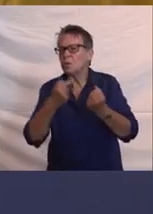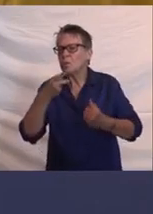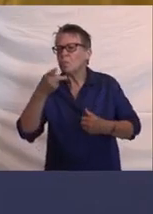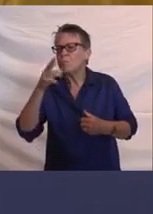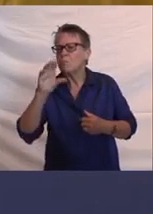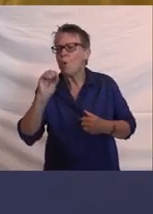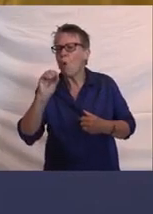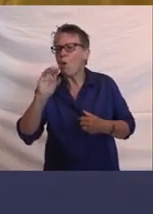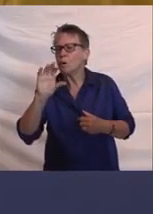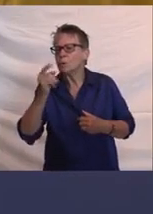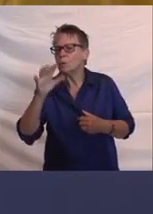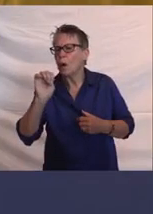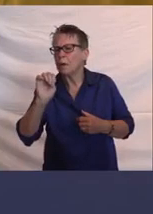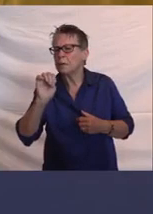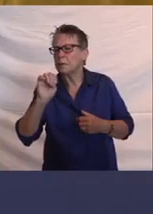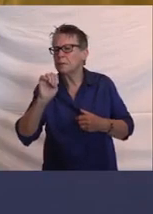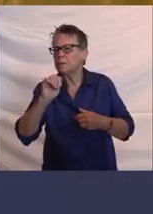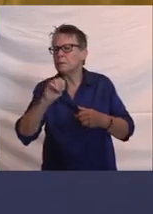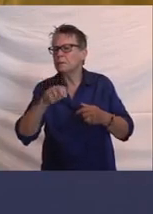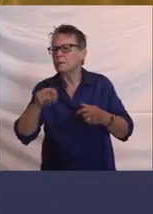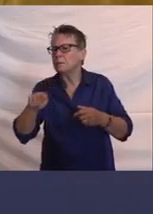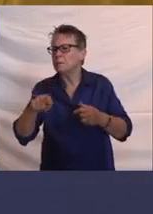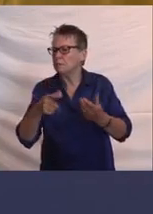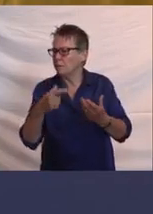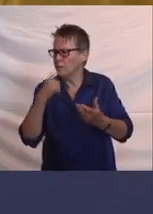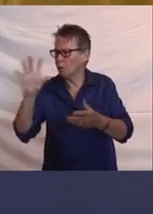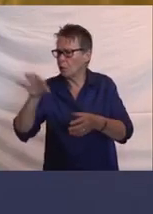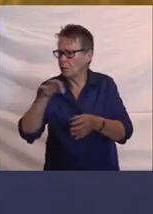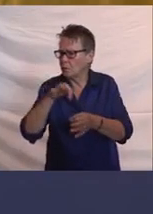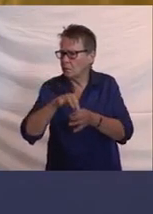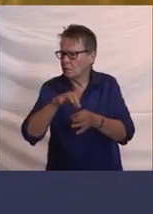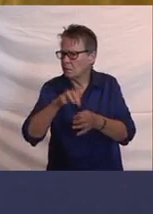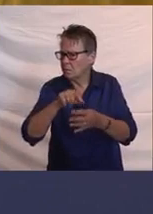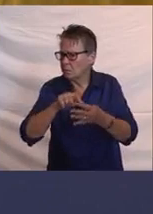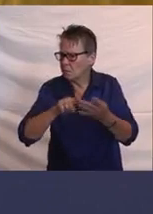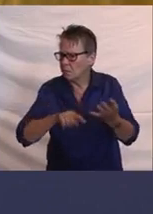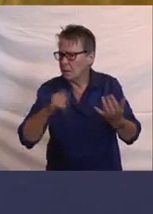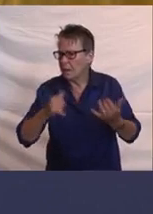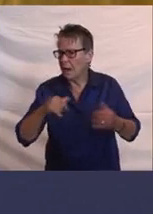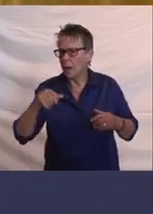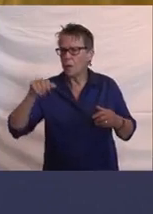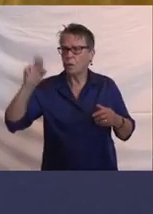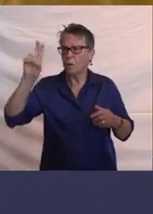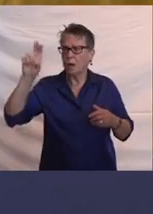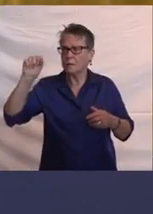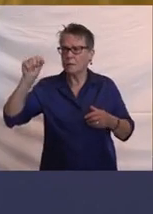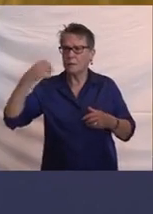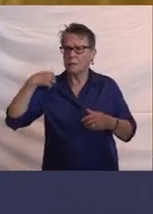chief discussion of that is happening in the U.S. Supreme Court. Do you support